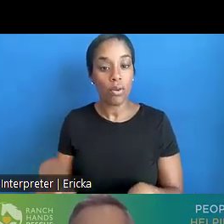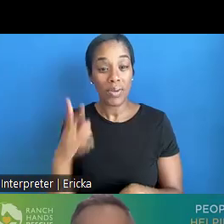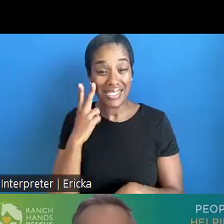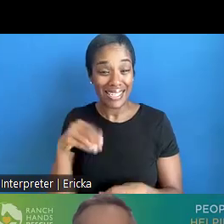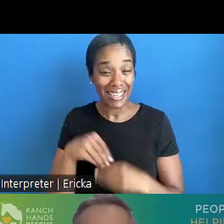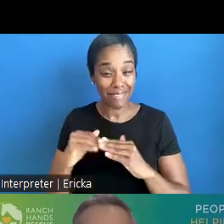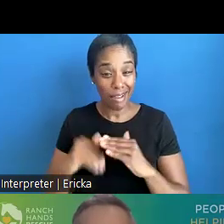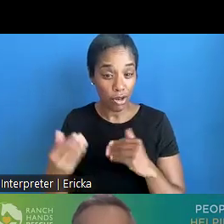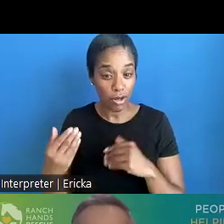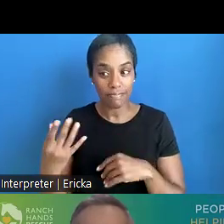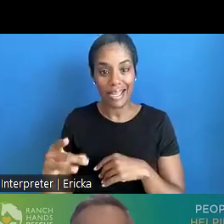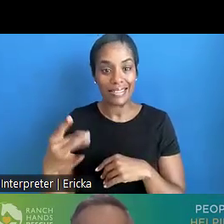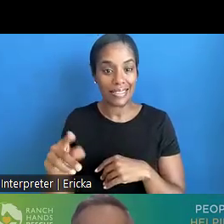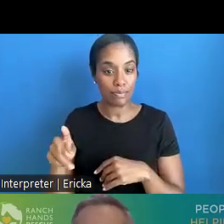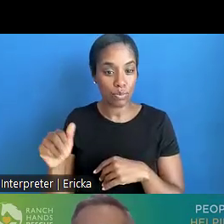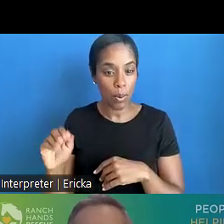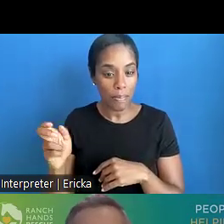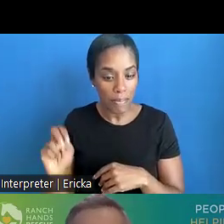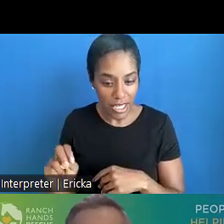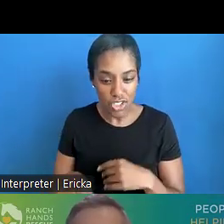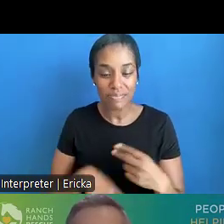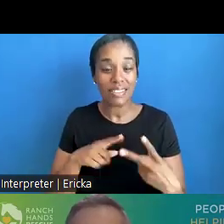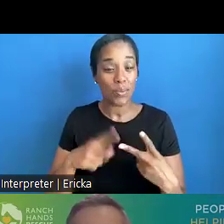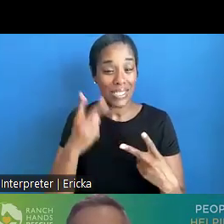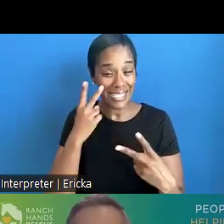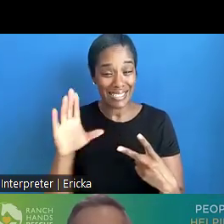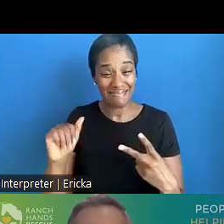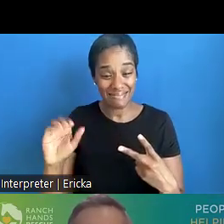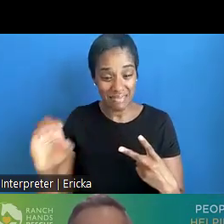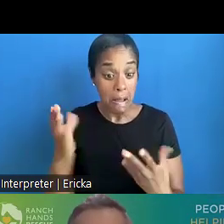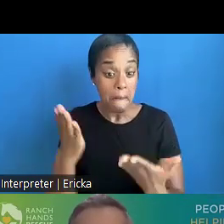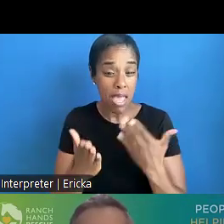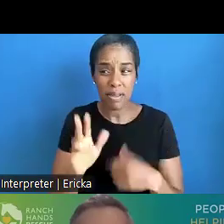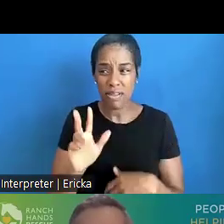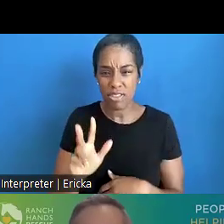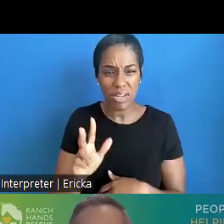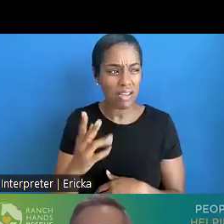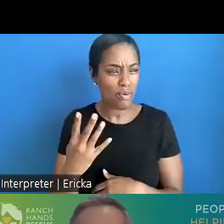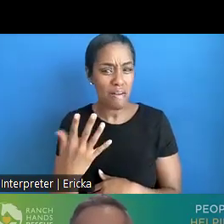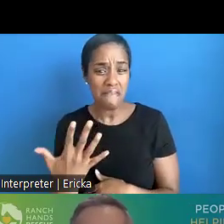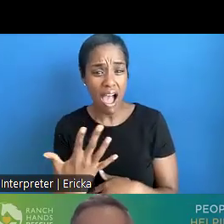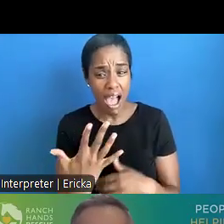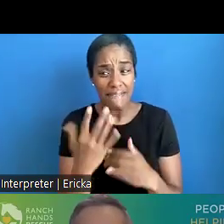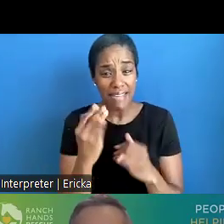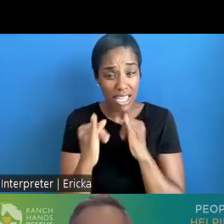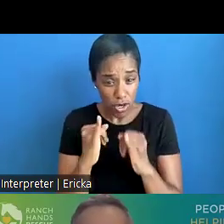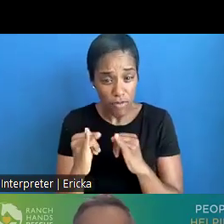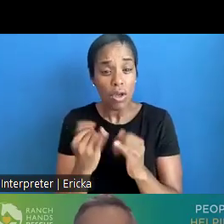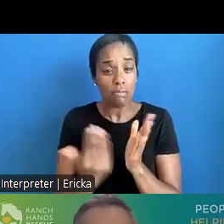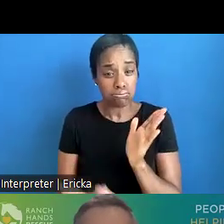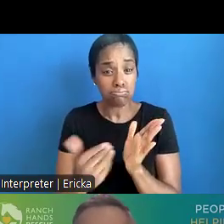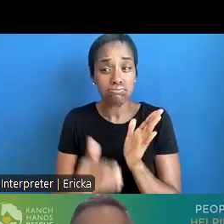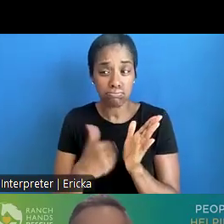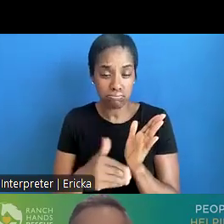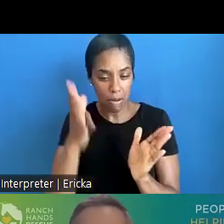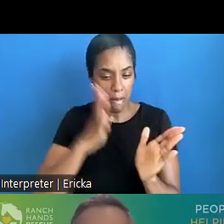CACs. It may take 3, 4, 5 interviews for a male to actually disclose, whereas a female might disclose within the first,